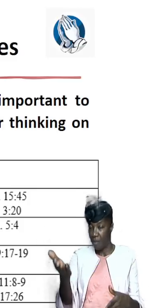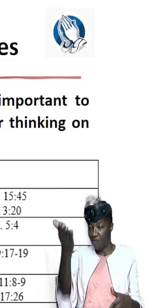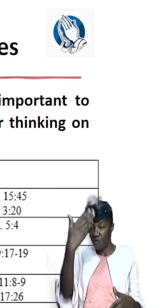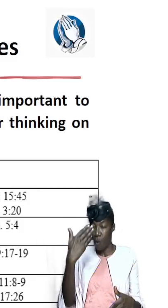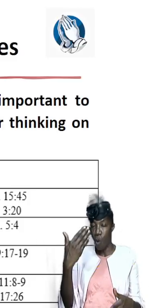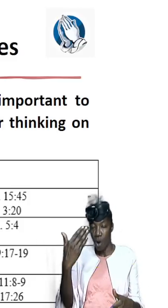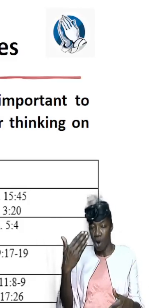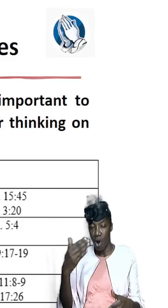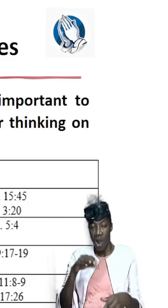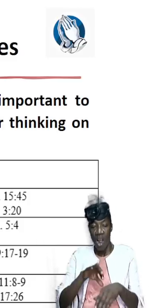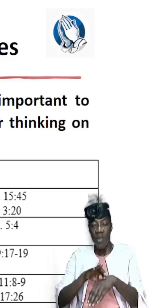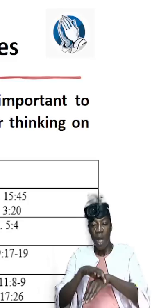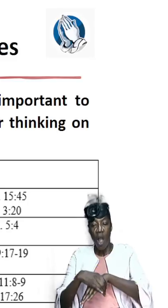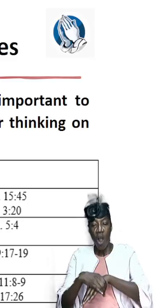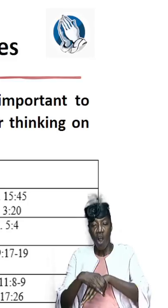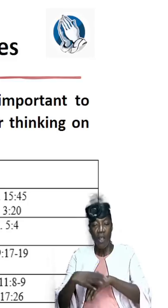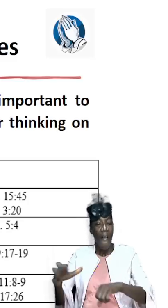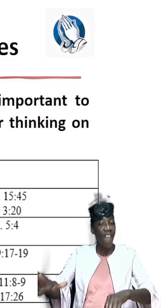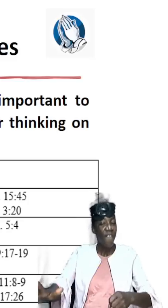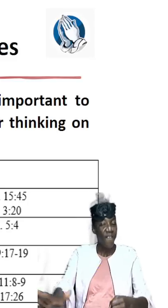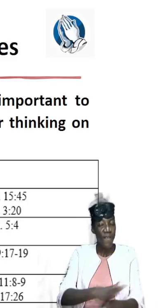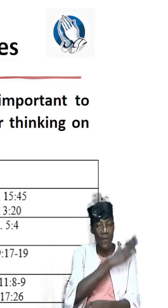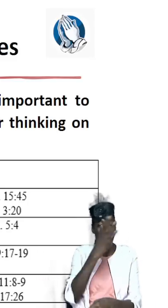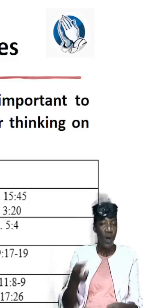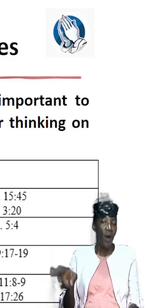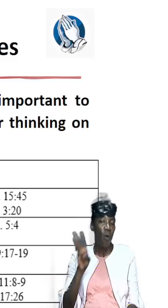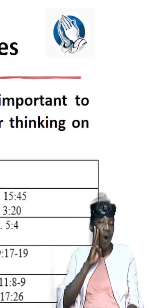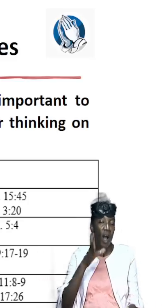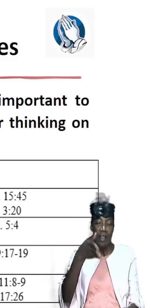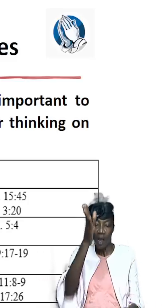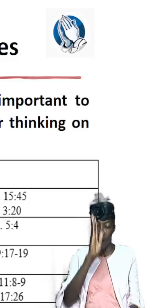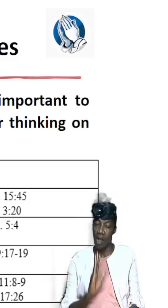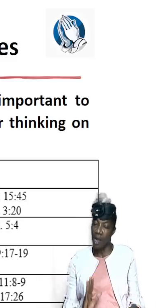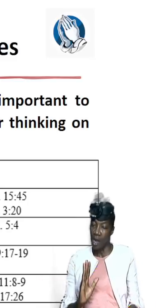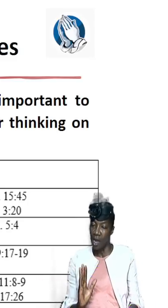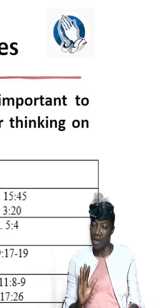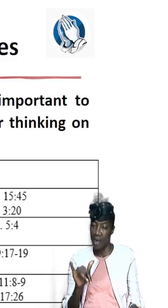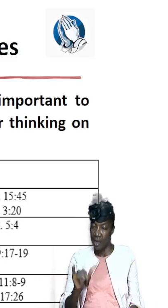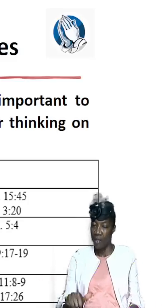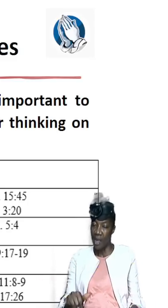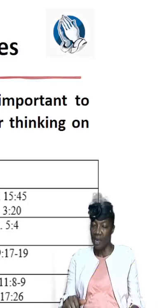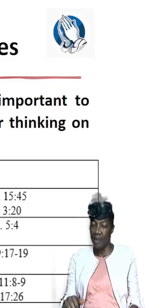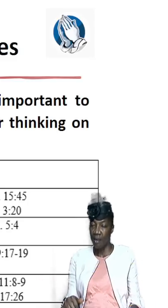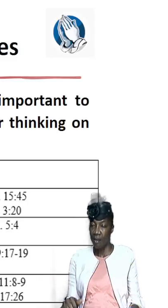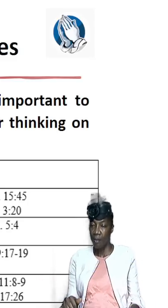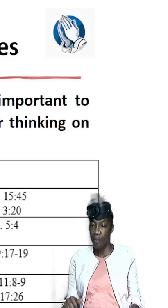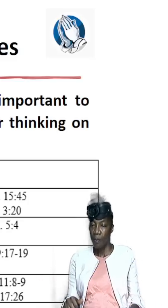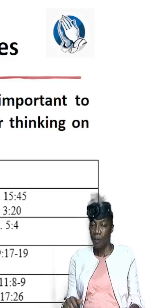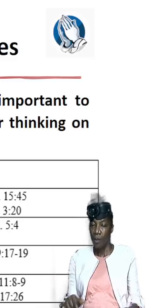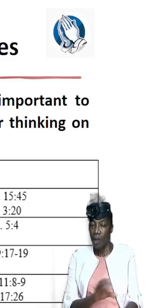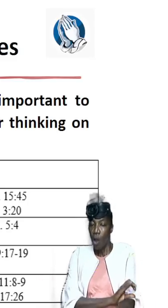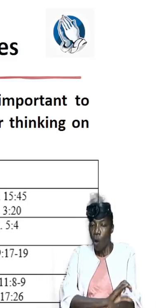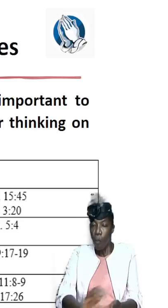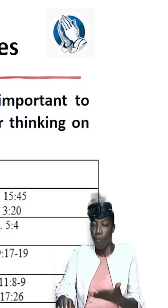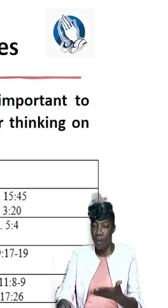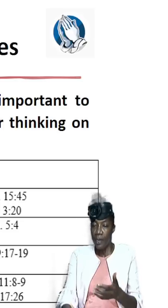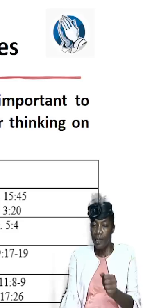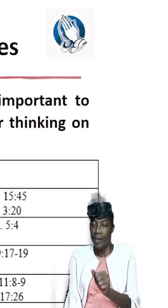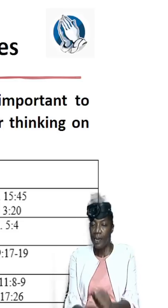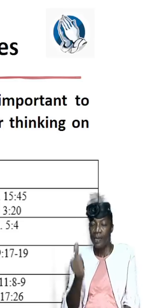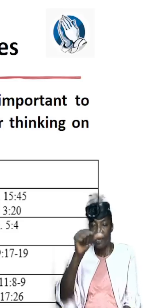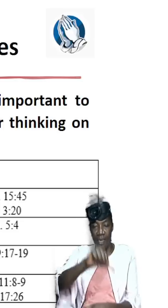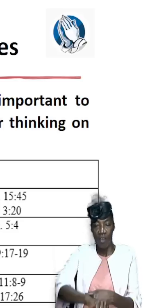earth being over flooded with water, it was God that totally wiped out